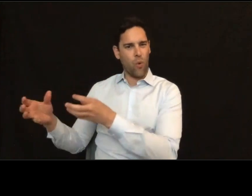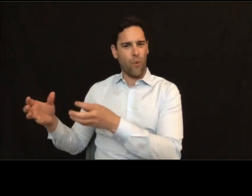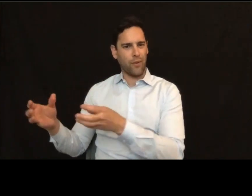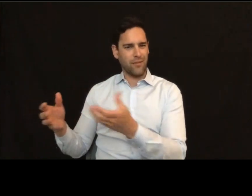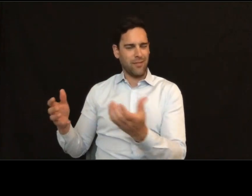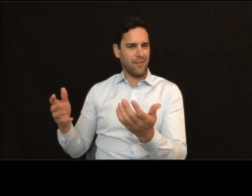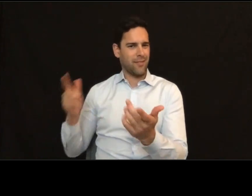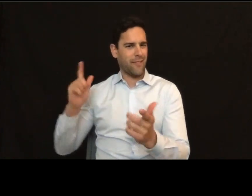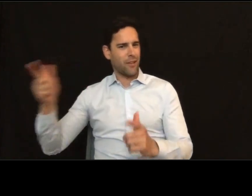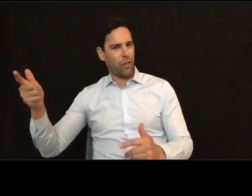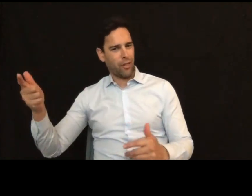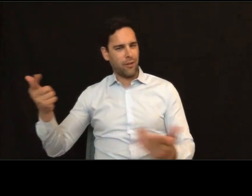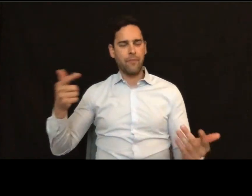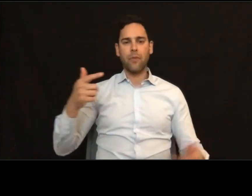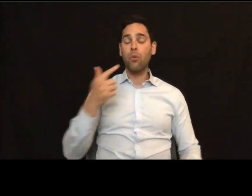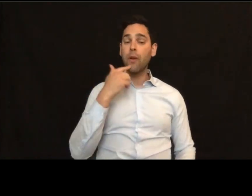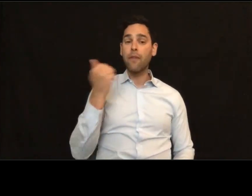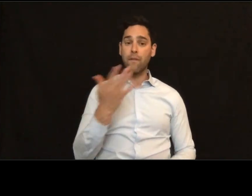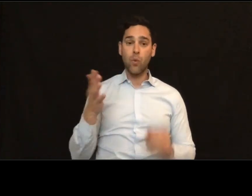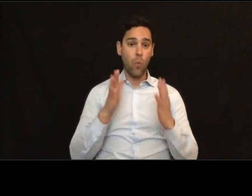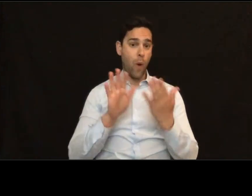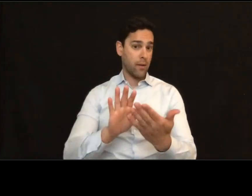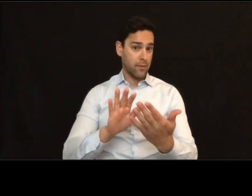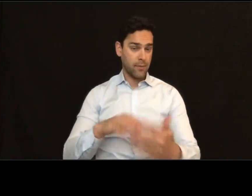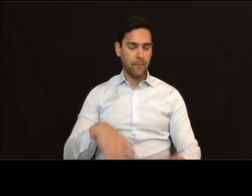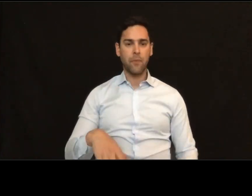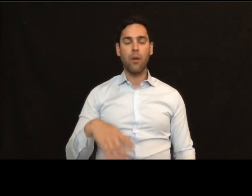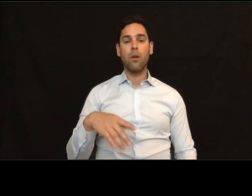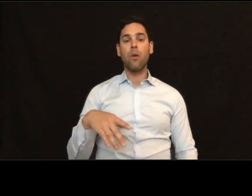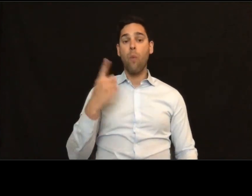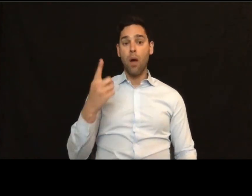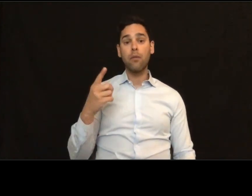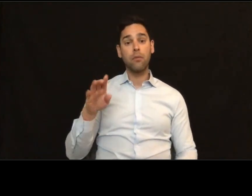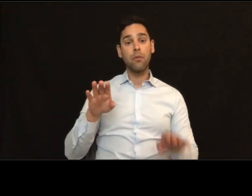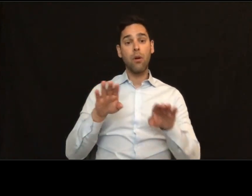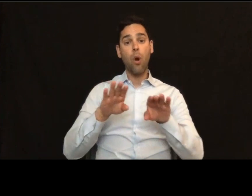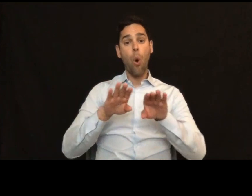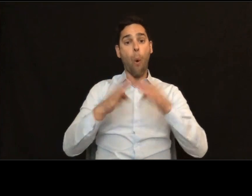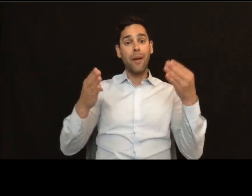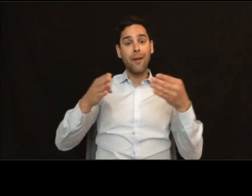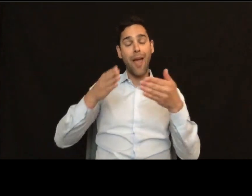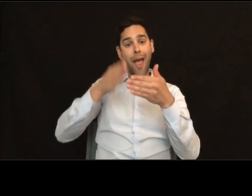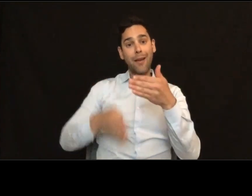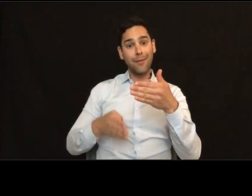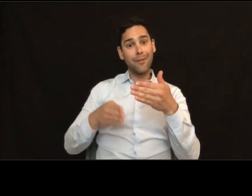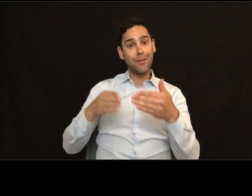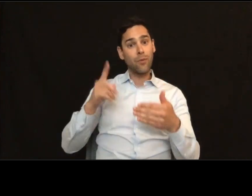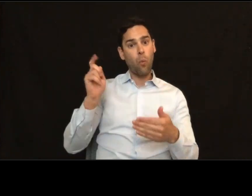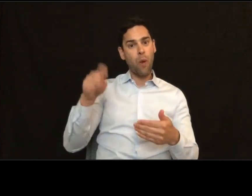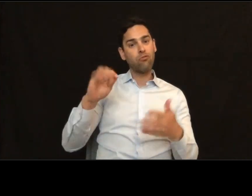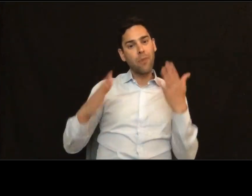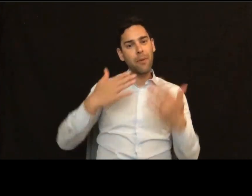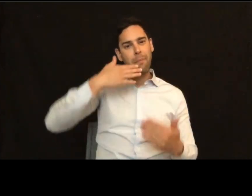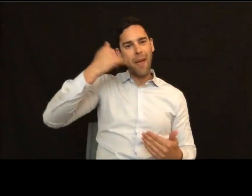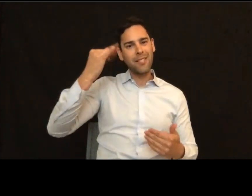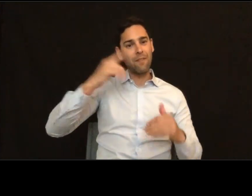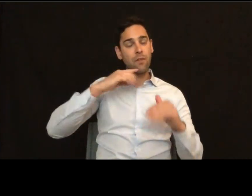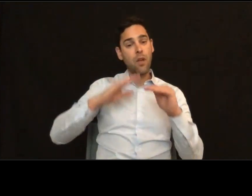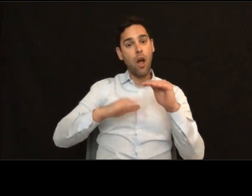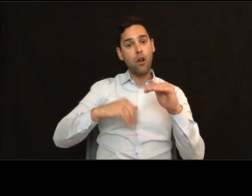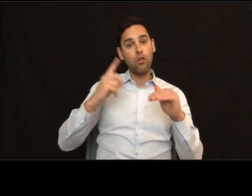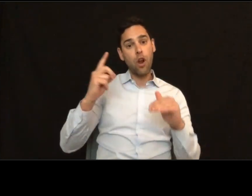There's a few ways that you can do it. Having it as an open-ended question is probably the best way if you are getting under 100 participants. If